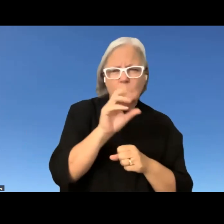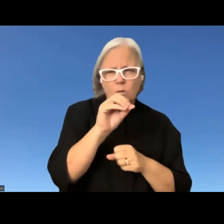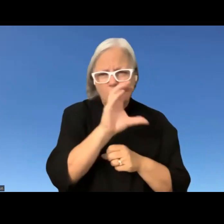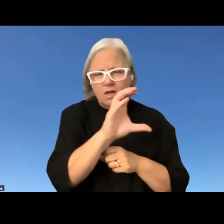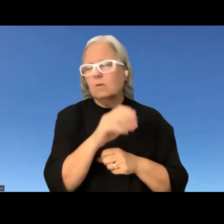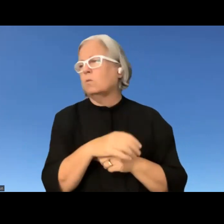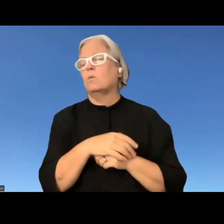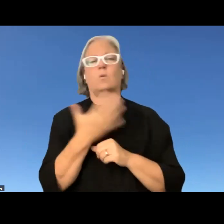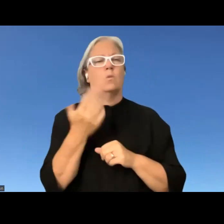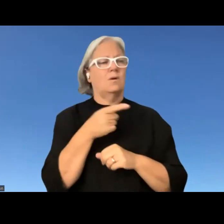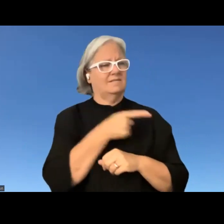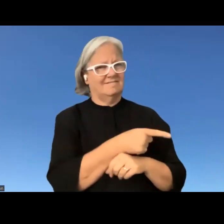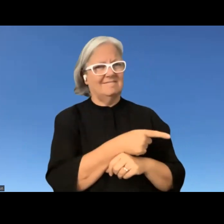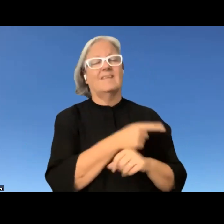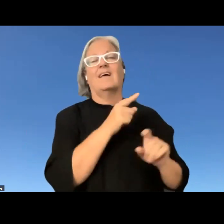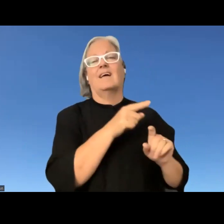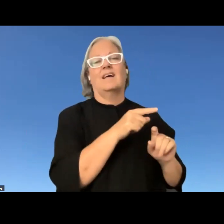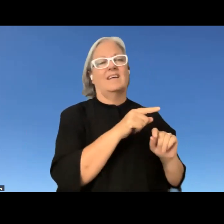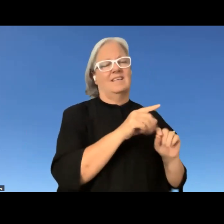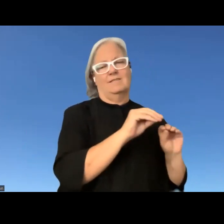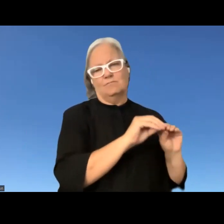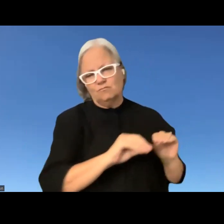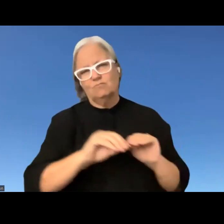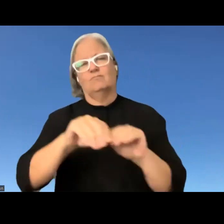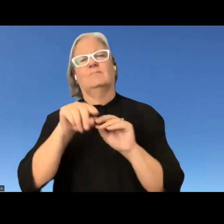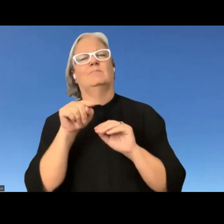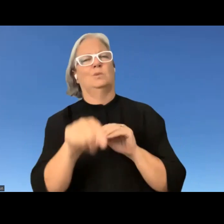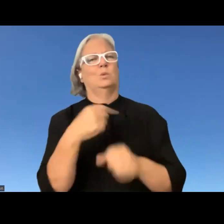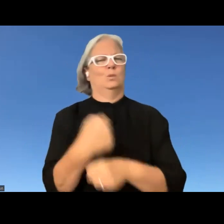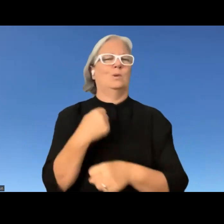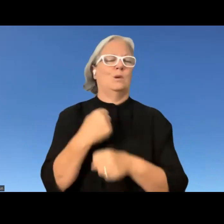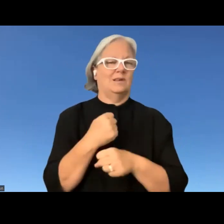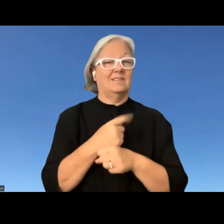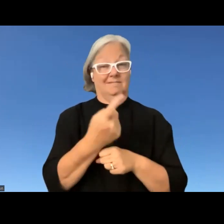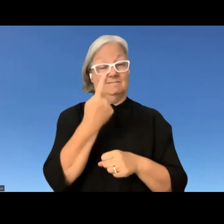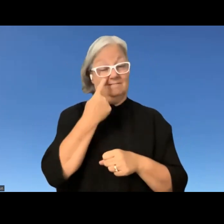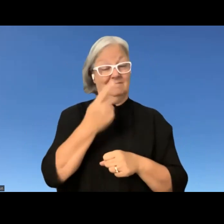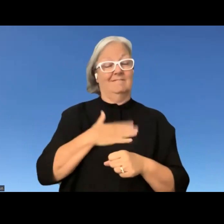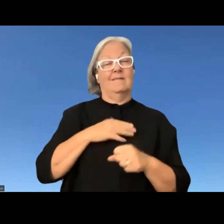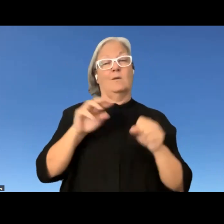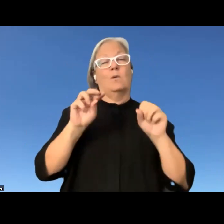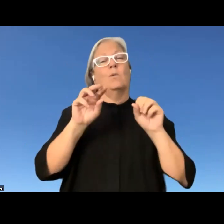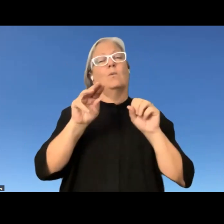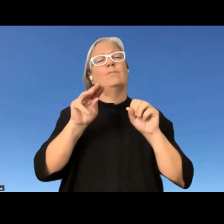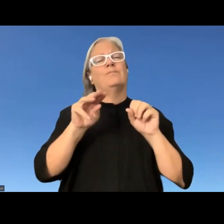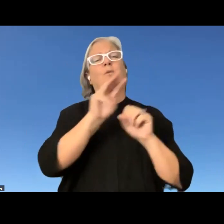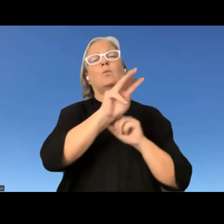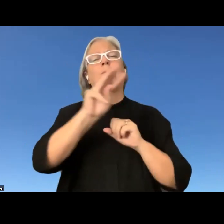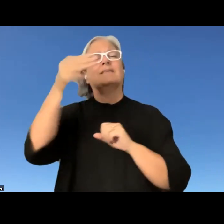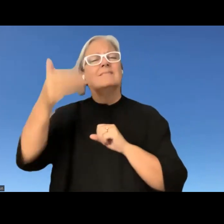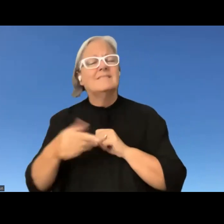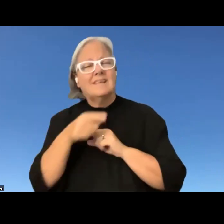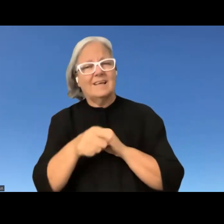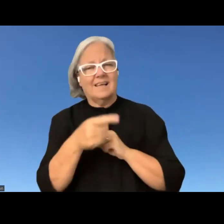labor market. So there's a lot of examples. If you have a look at our website that is dedicated 100% to the call